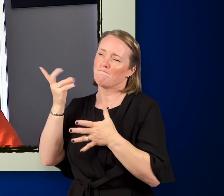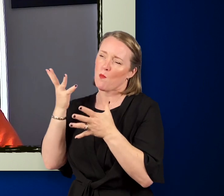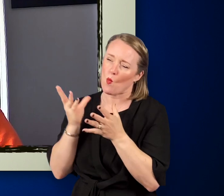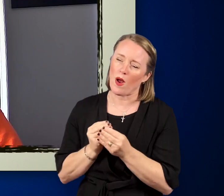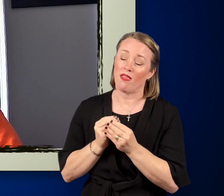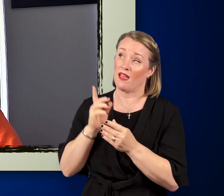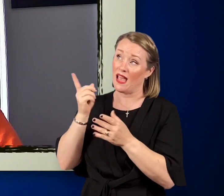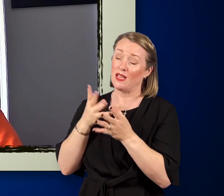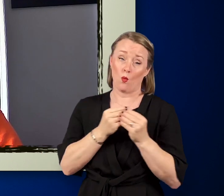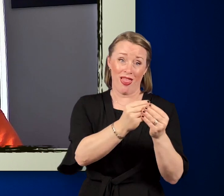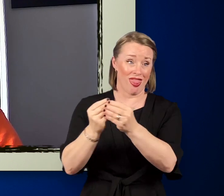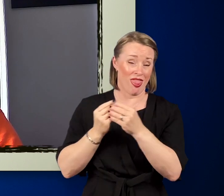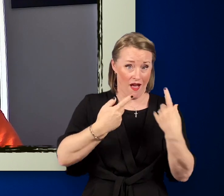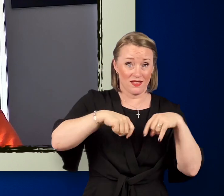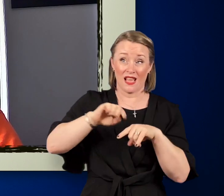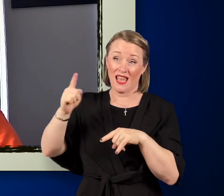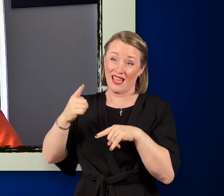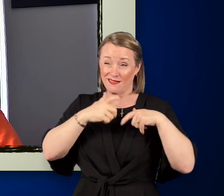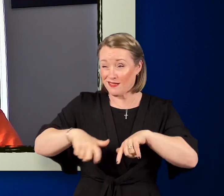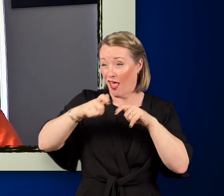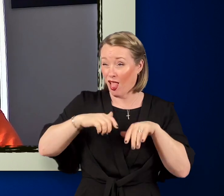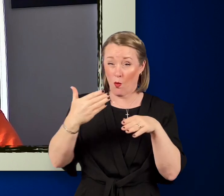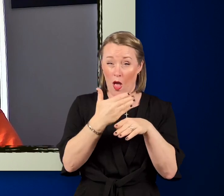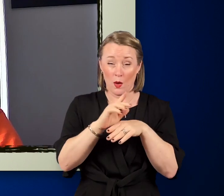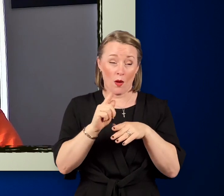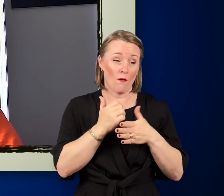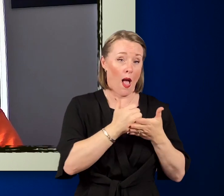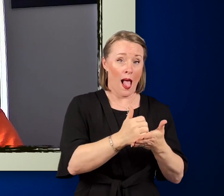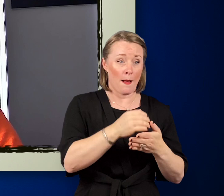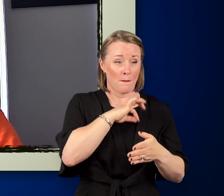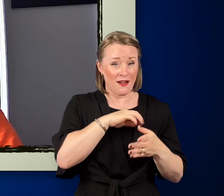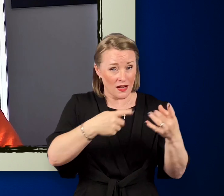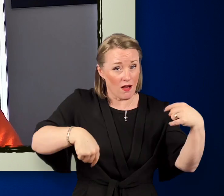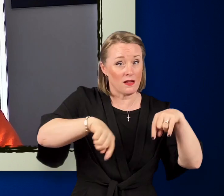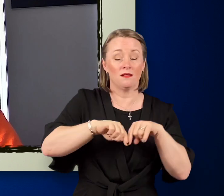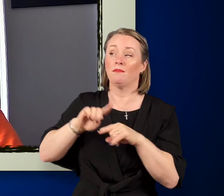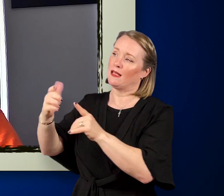and he's still working for our good. And he has supported me through it the whole time.